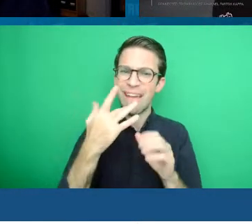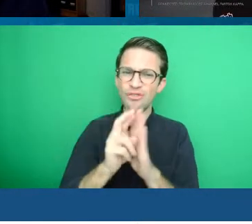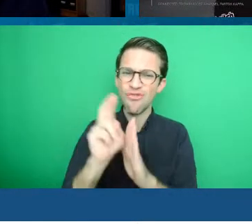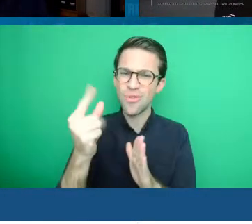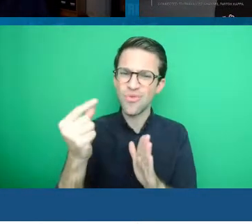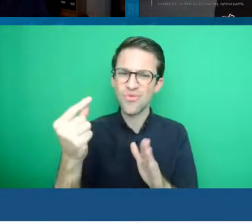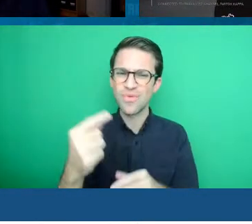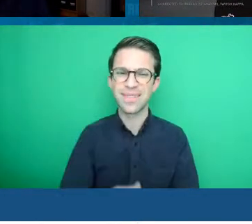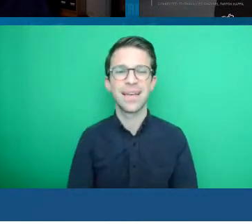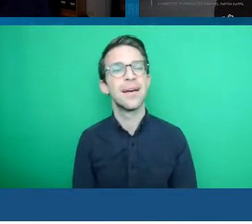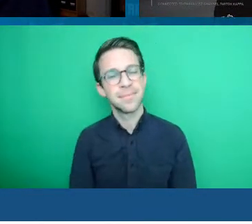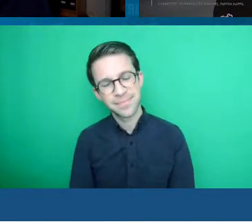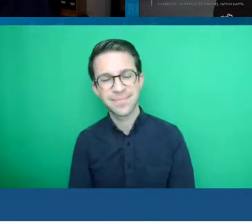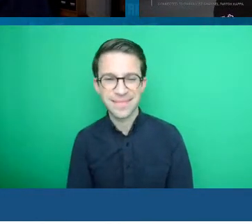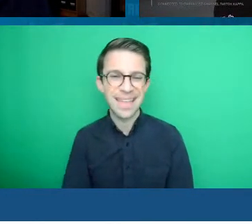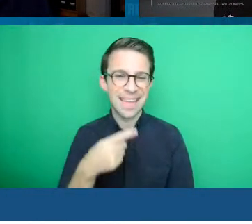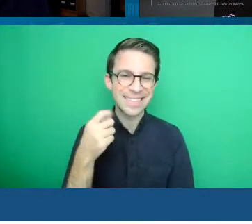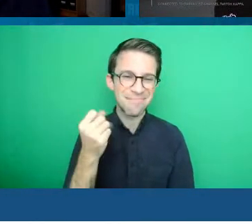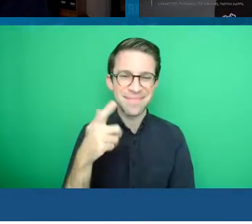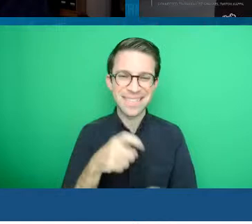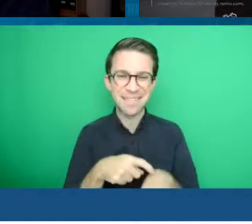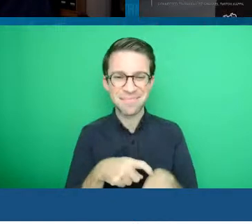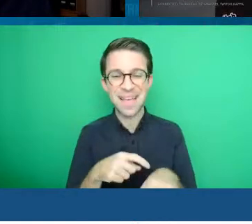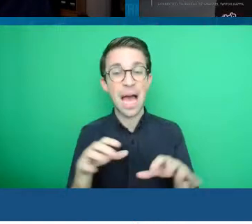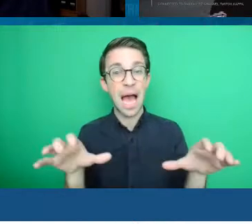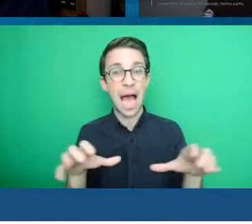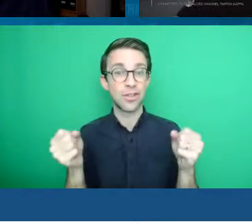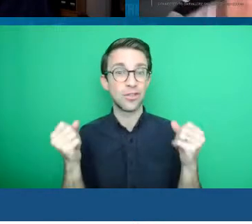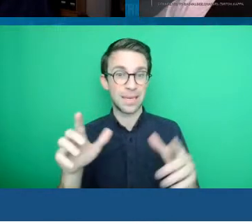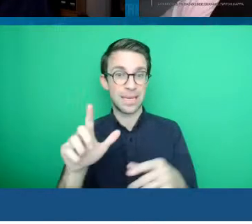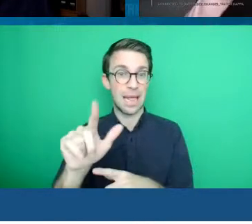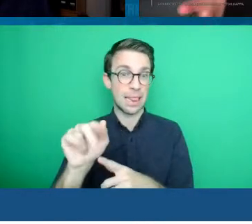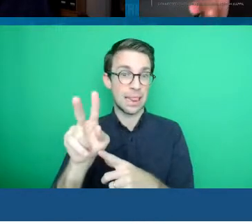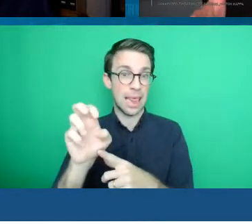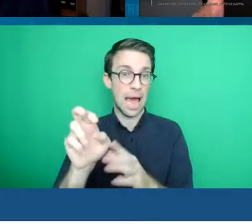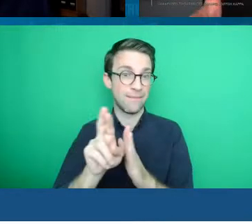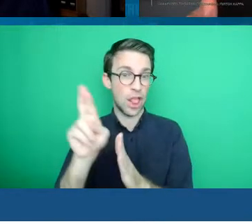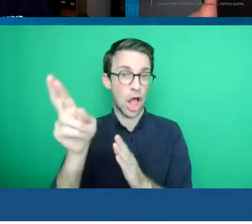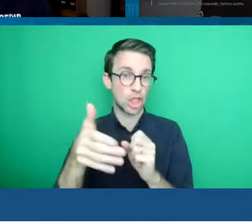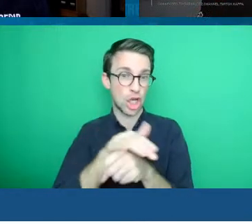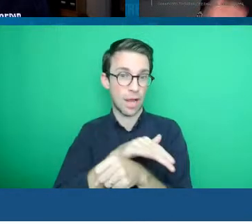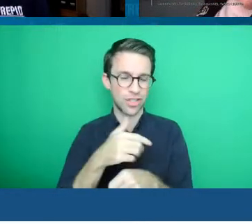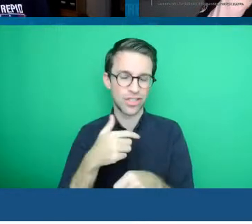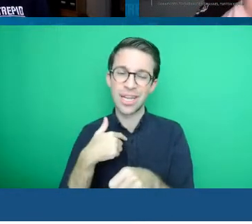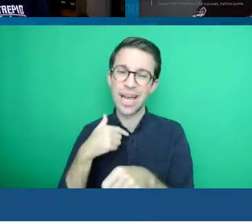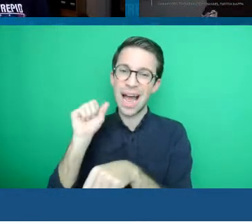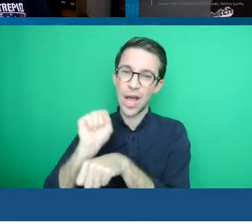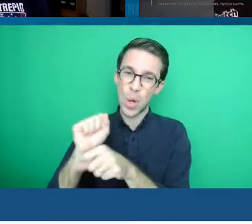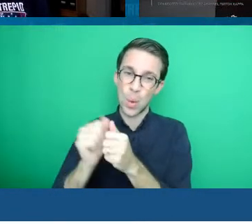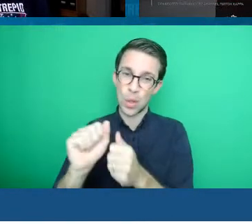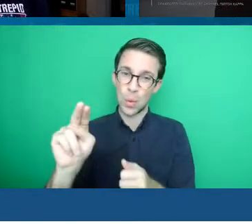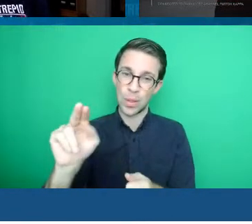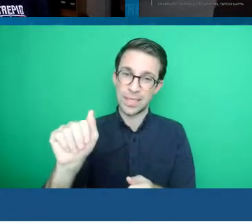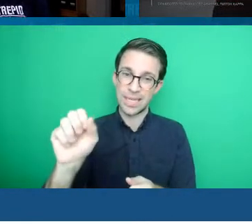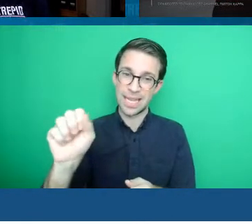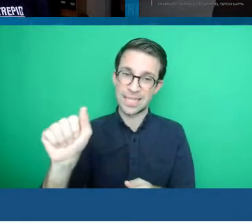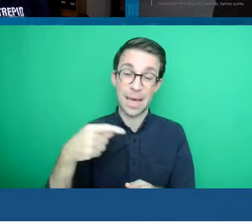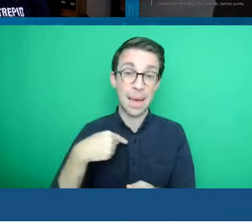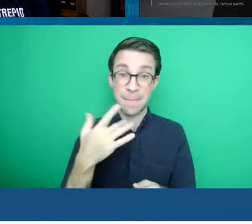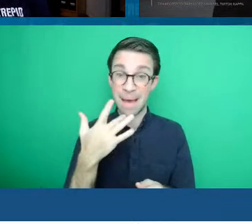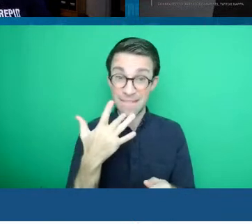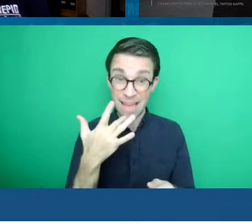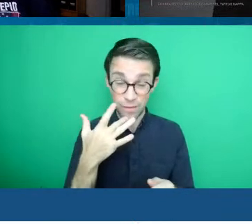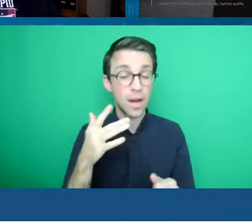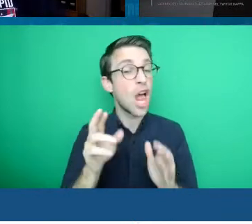I've said this a lot of times. We do tons of live launch coverage. I would do a lot of work with NASA Spaceflight, and my favorite rocket is the one that's launching